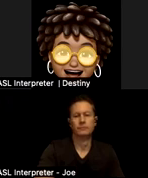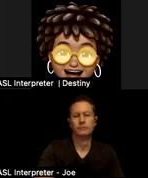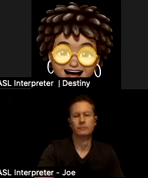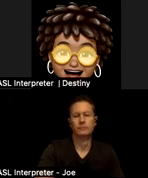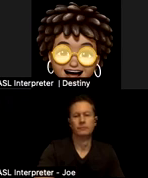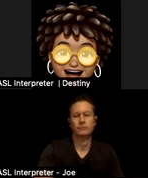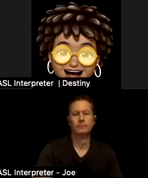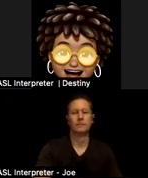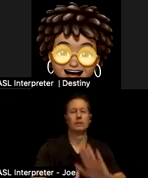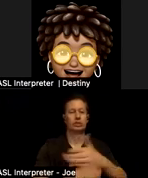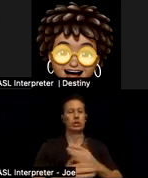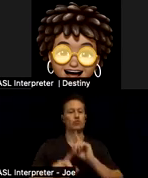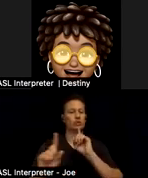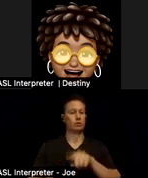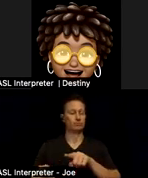share the results.